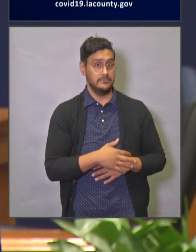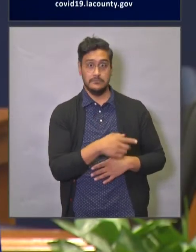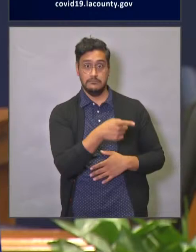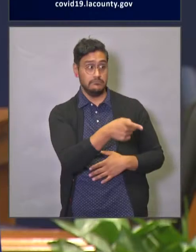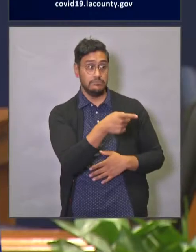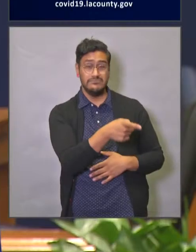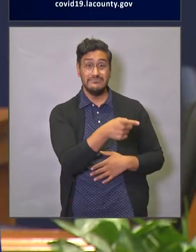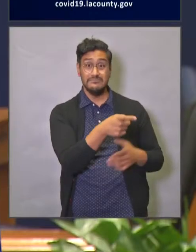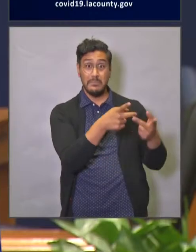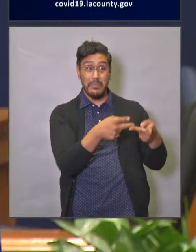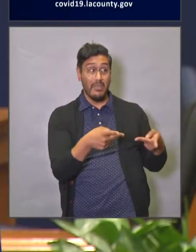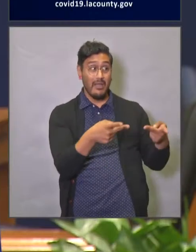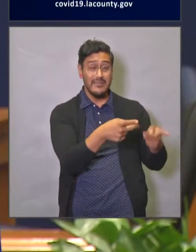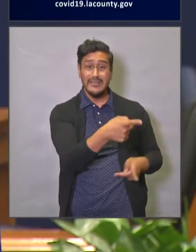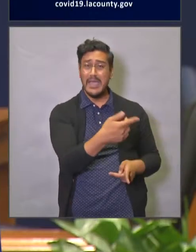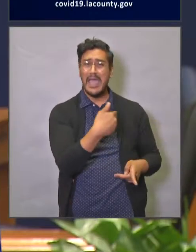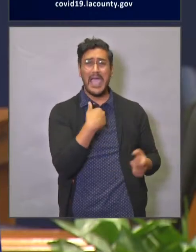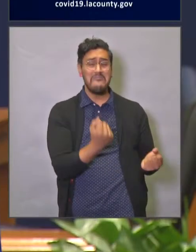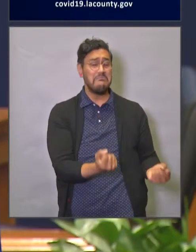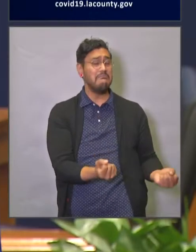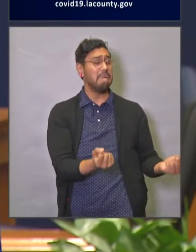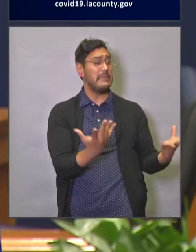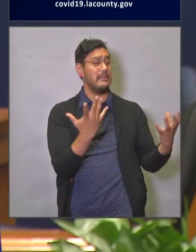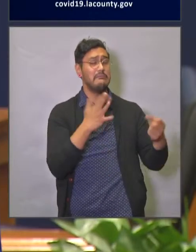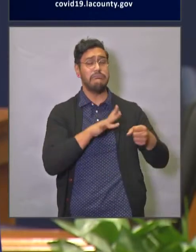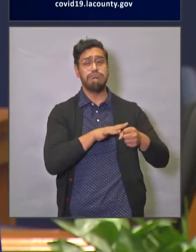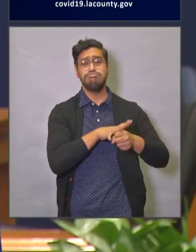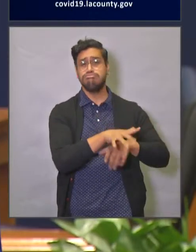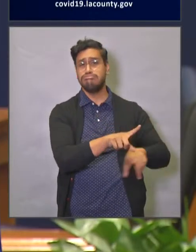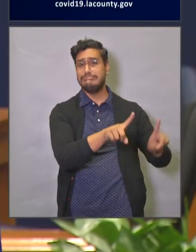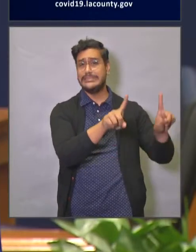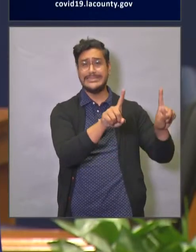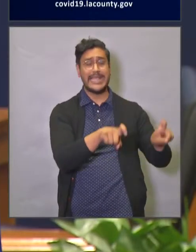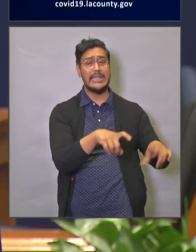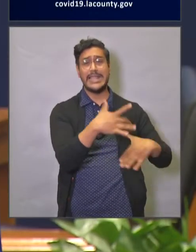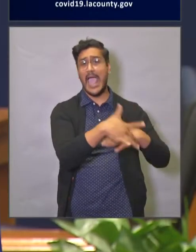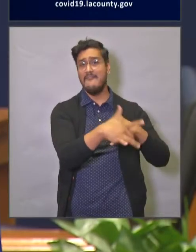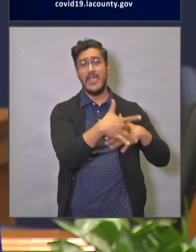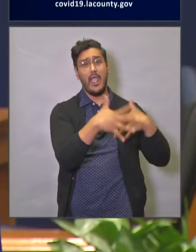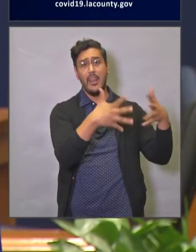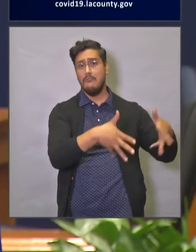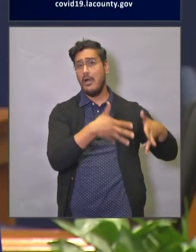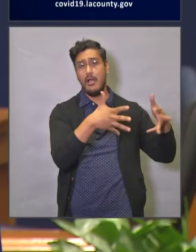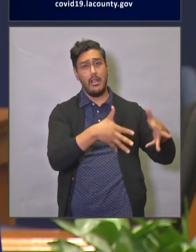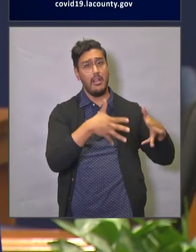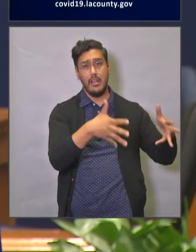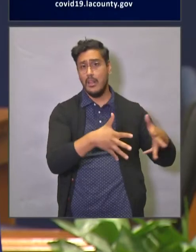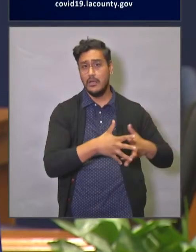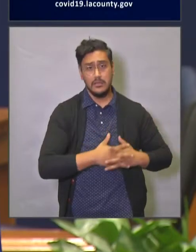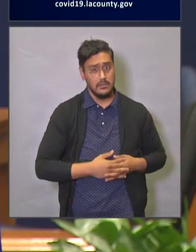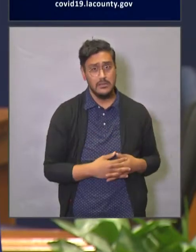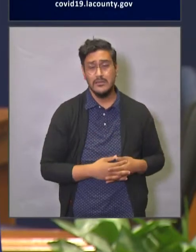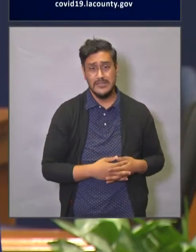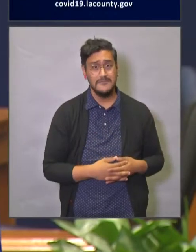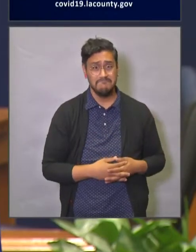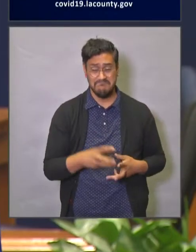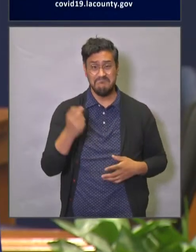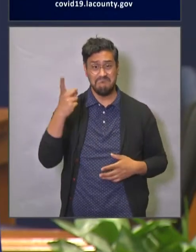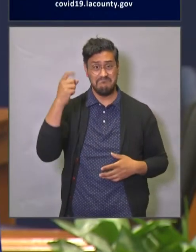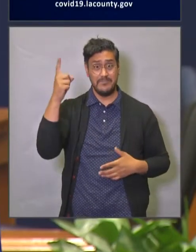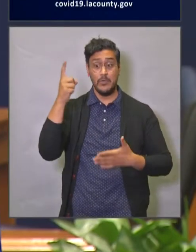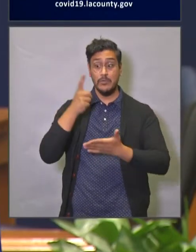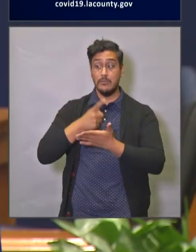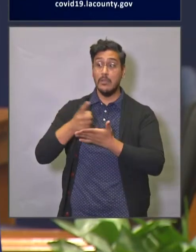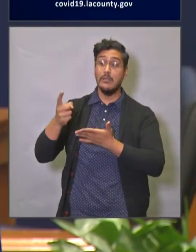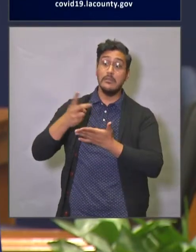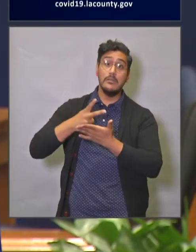testing slots at most county, state, and city-operated sites. Over the past several weeks, we've seen